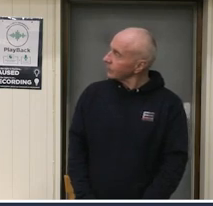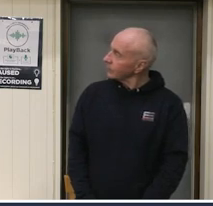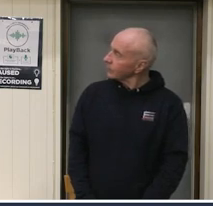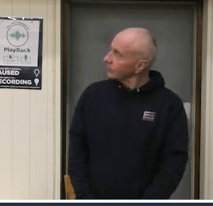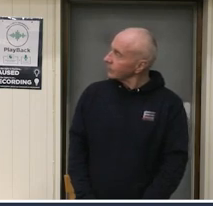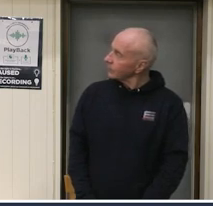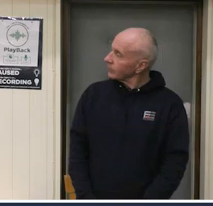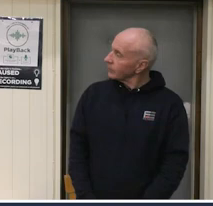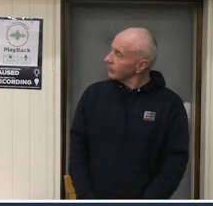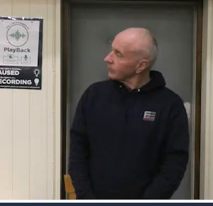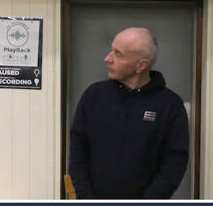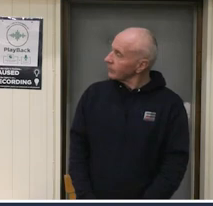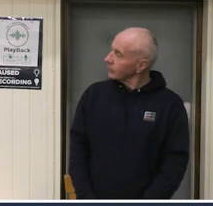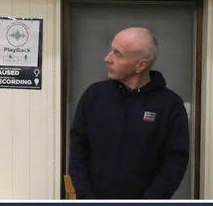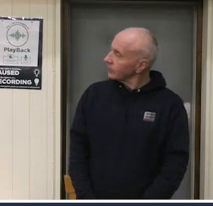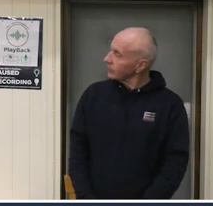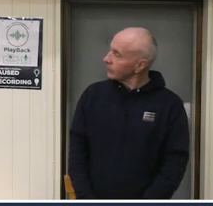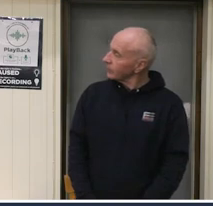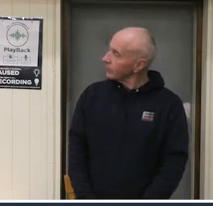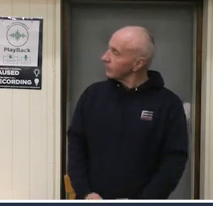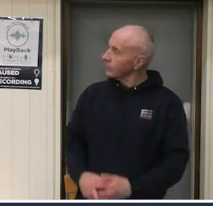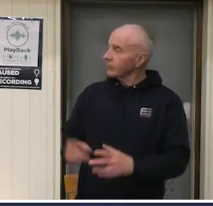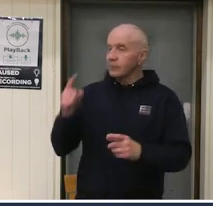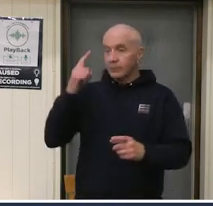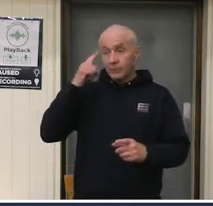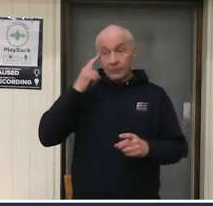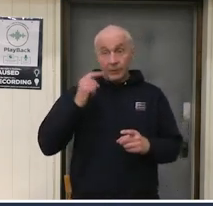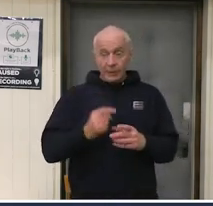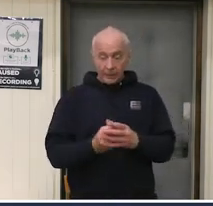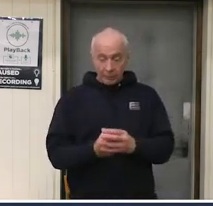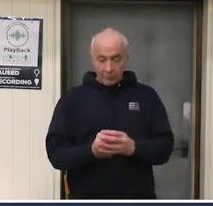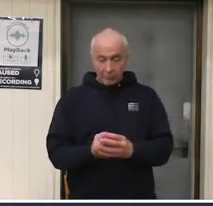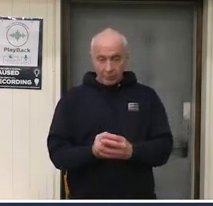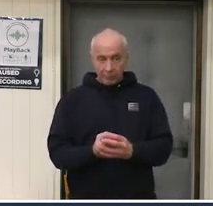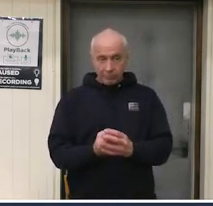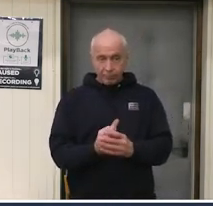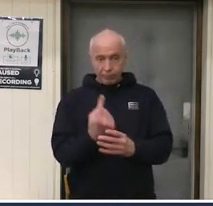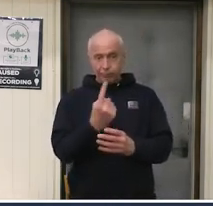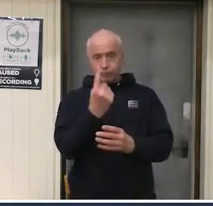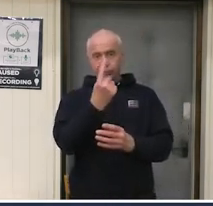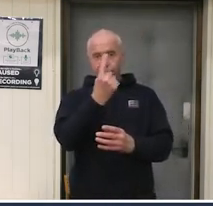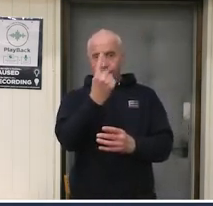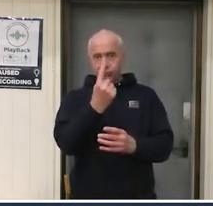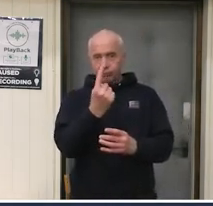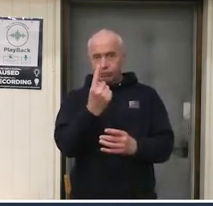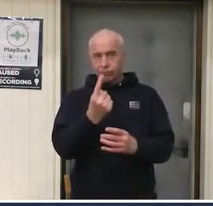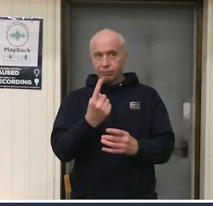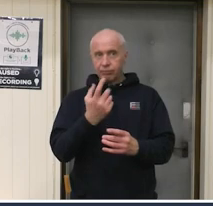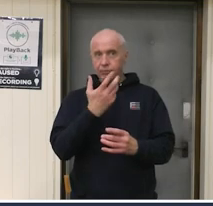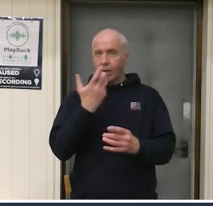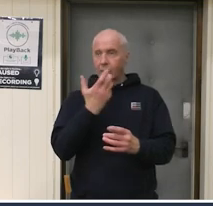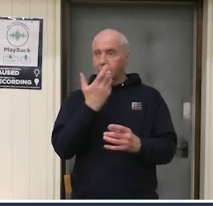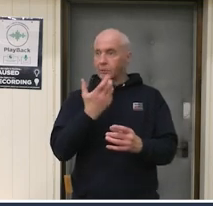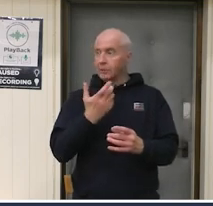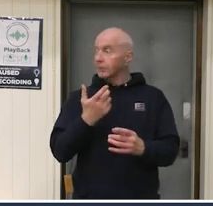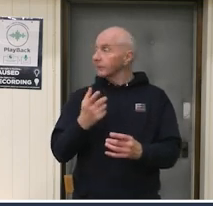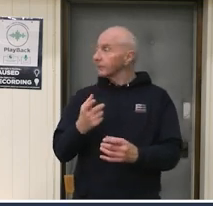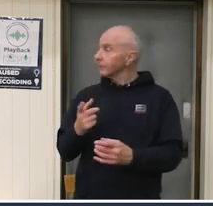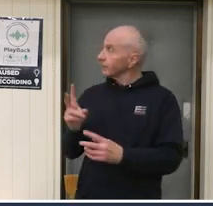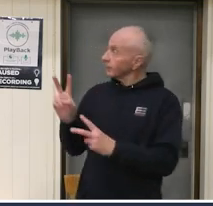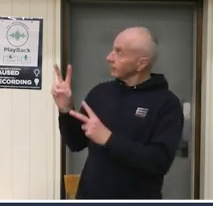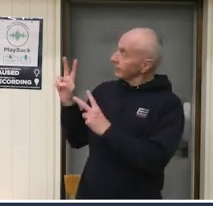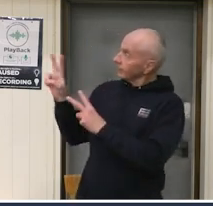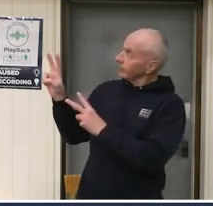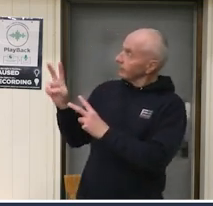Actually, because you've seen how it sort of fires up, right? Now, what you can see here